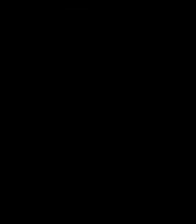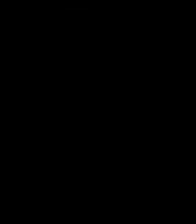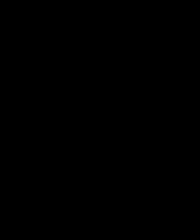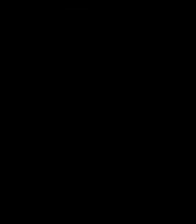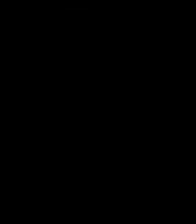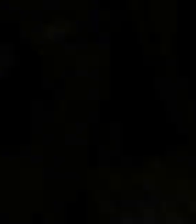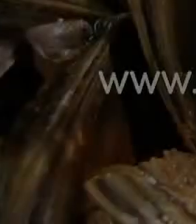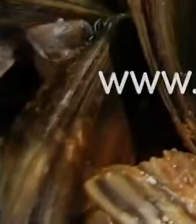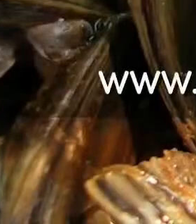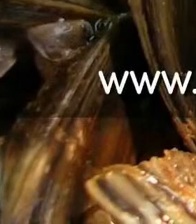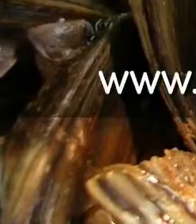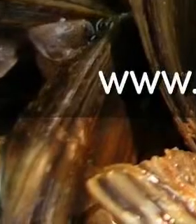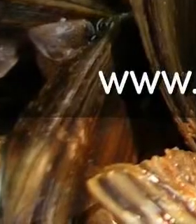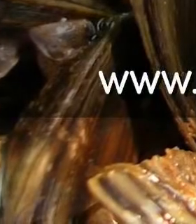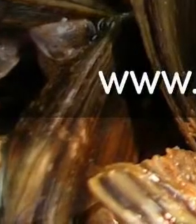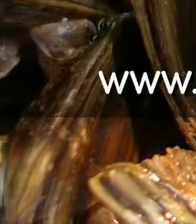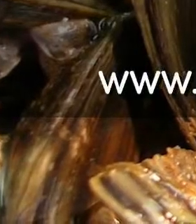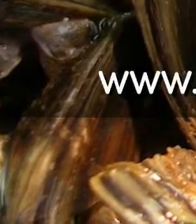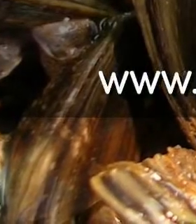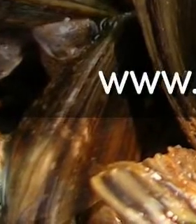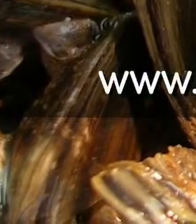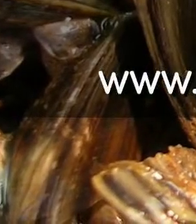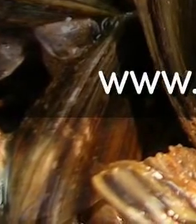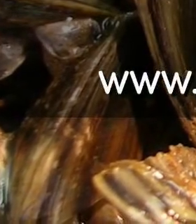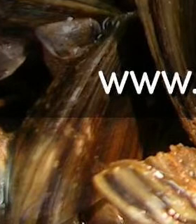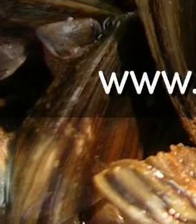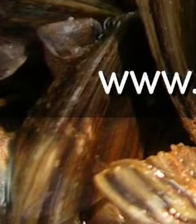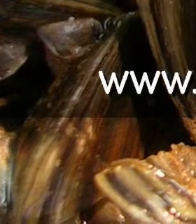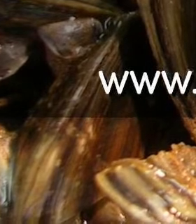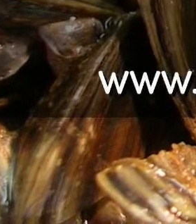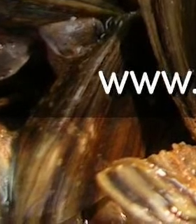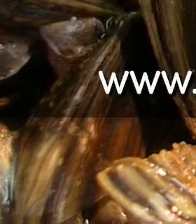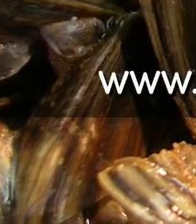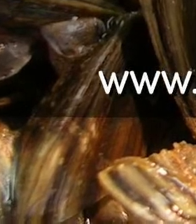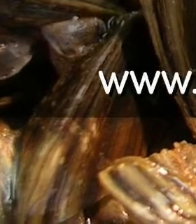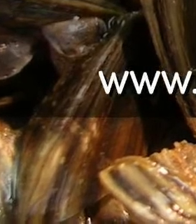of Corpus Christi. Learn more at www.corpuschristiwater.com.